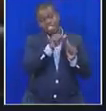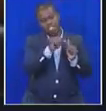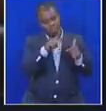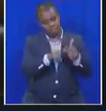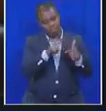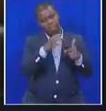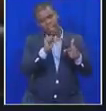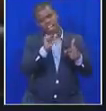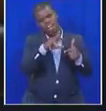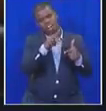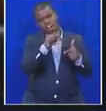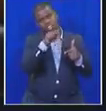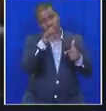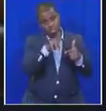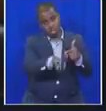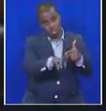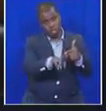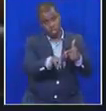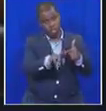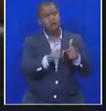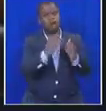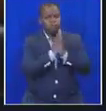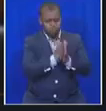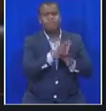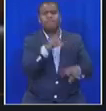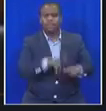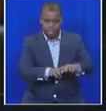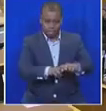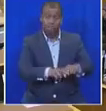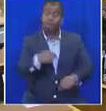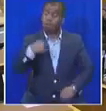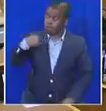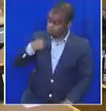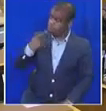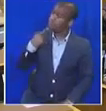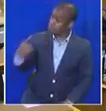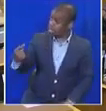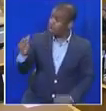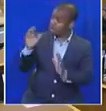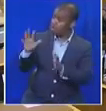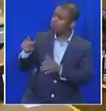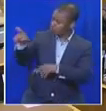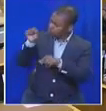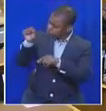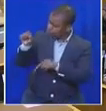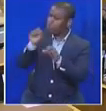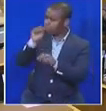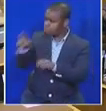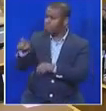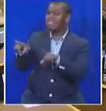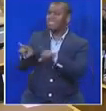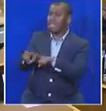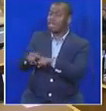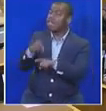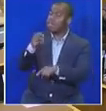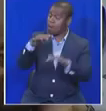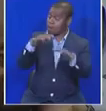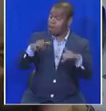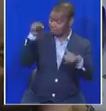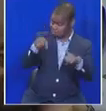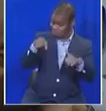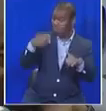Carter. Honourable Speaker. What you have said is exactly what I have said. Nothing. If you say that he was elected in this